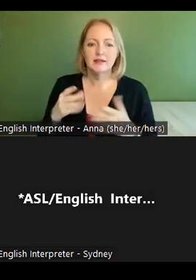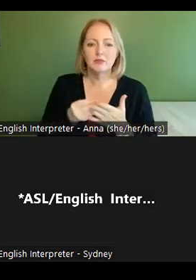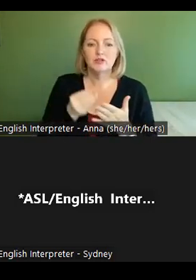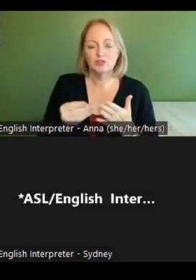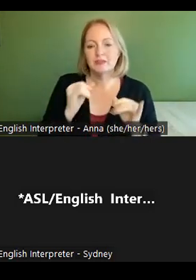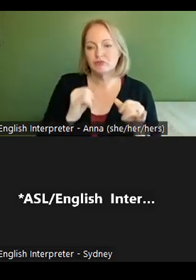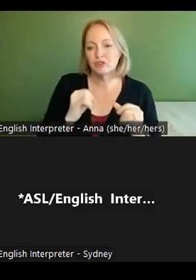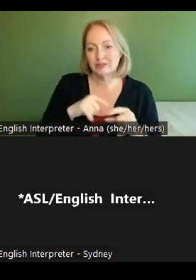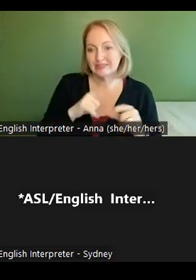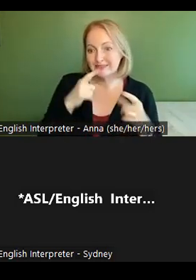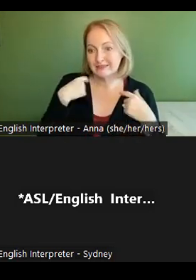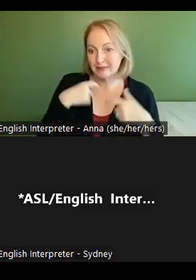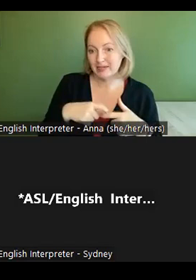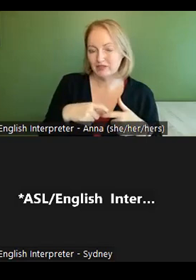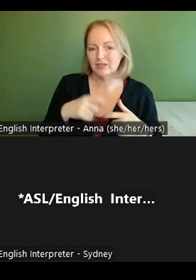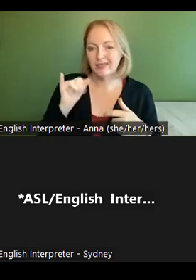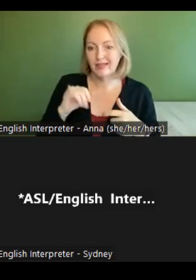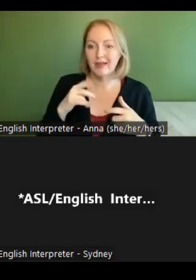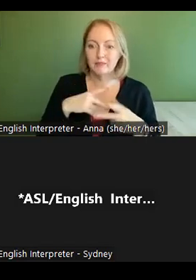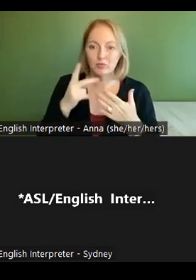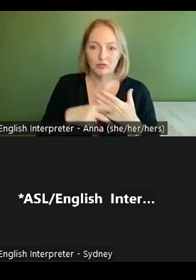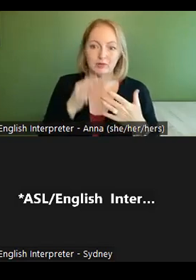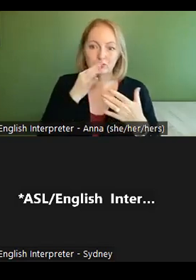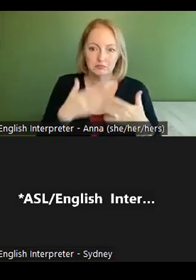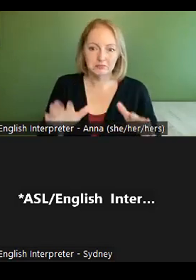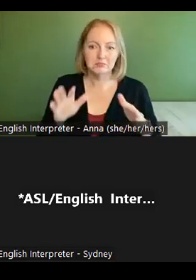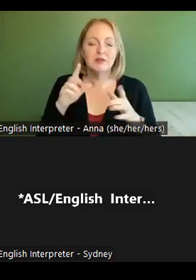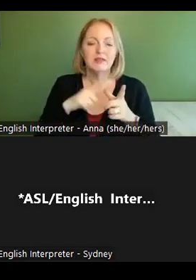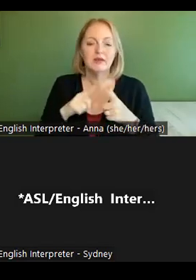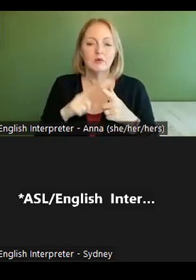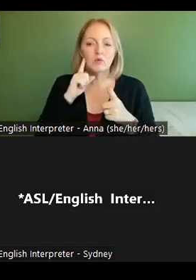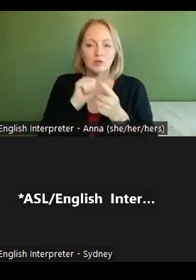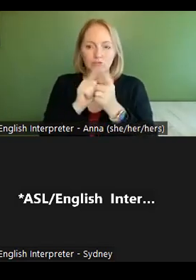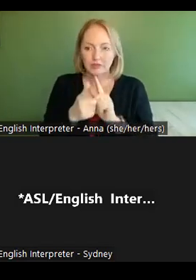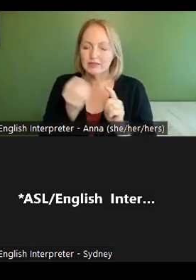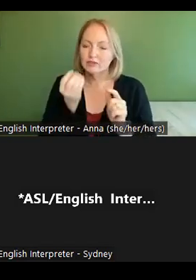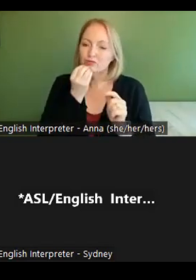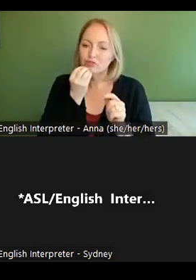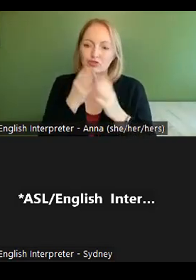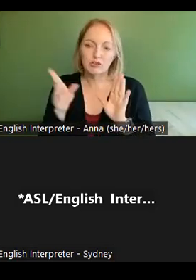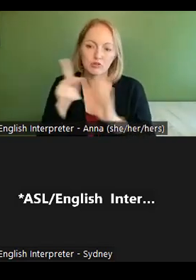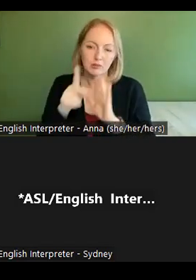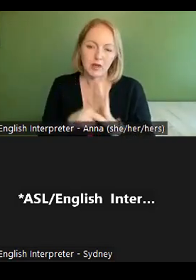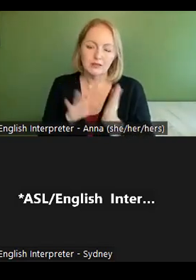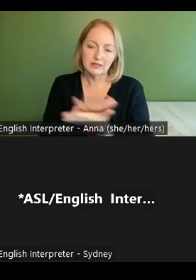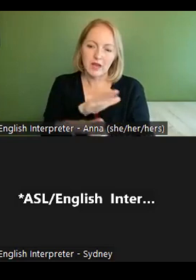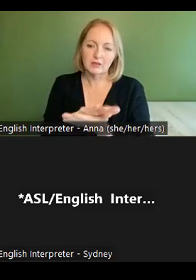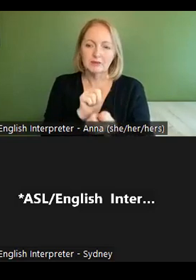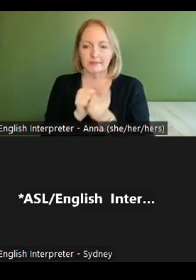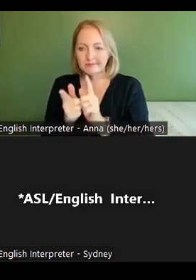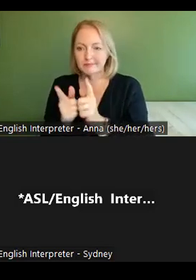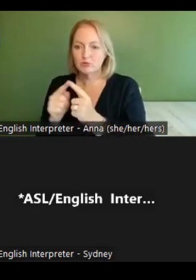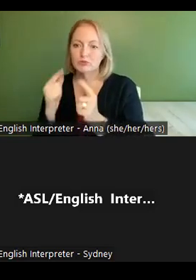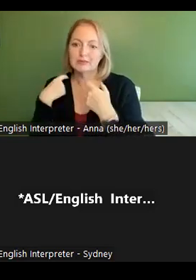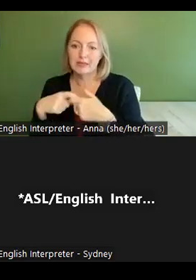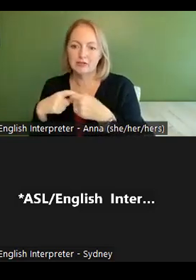Spanish. With the pilot program nearly complete, the branch will look to translate nutrition and general policy documents into Spanish as